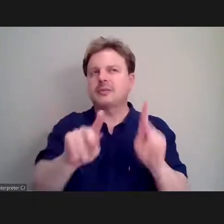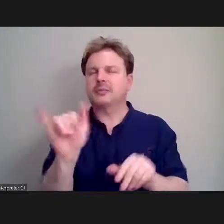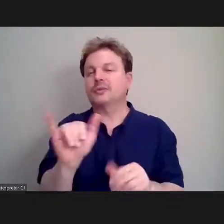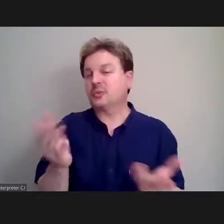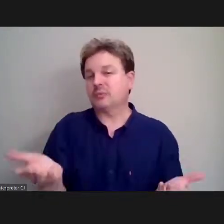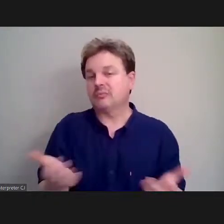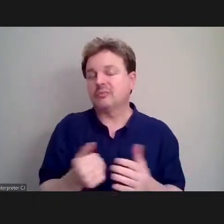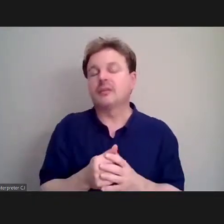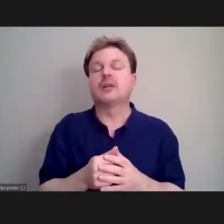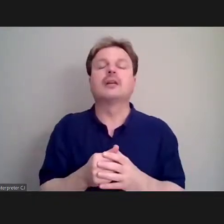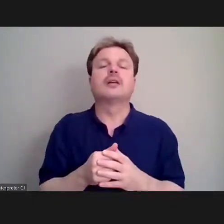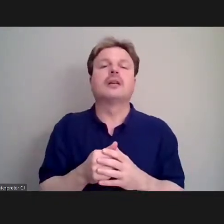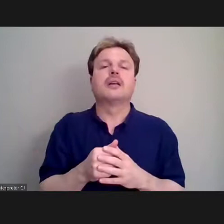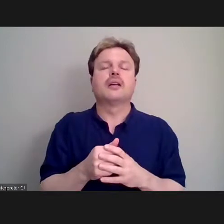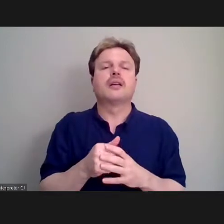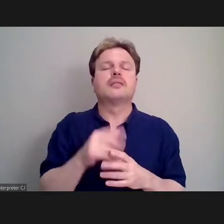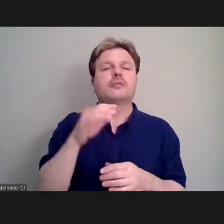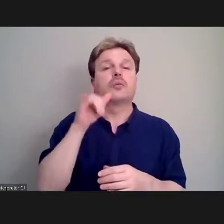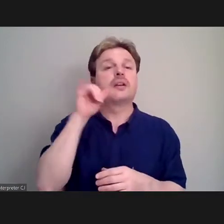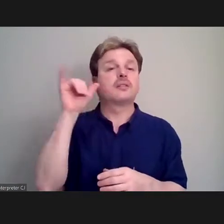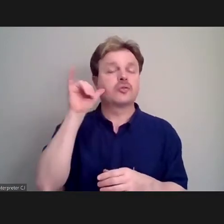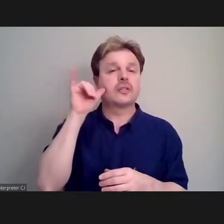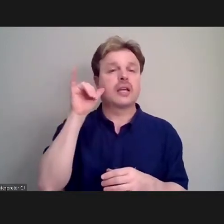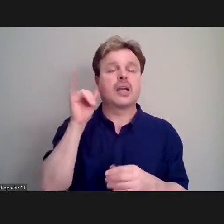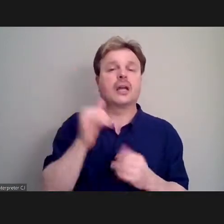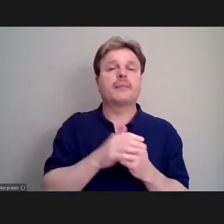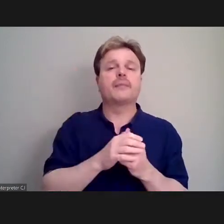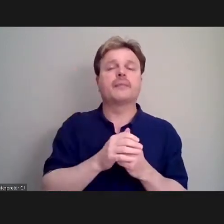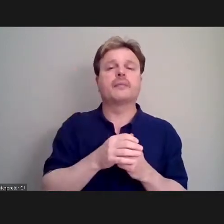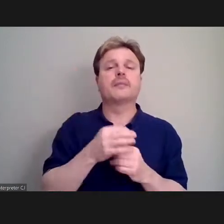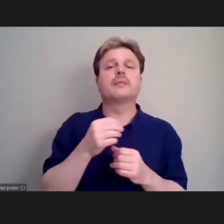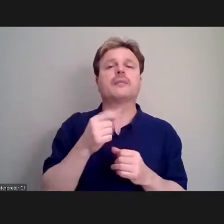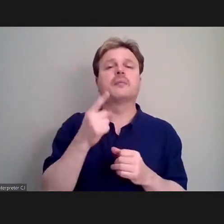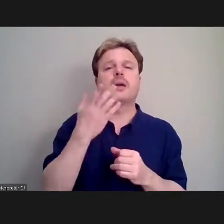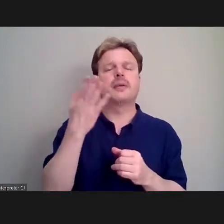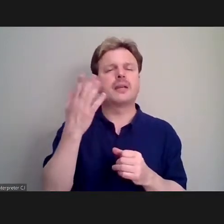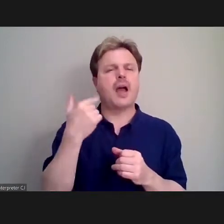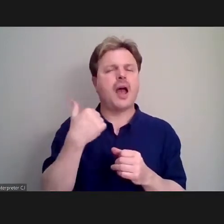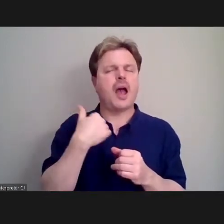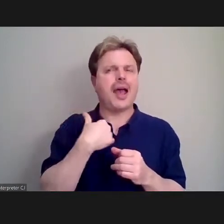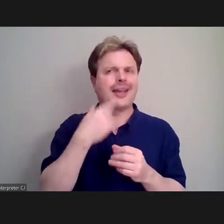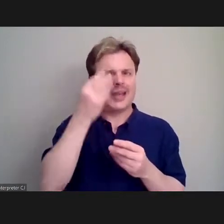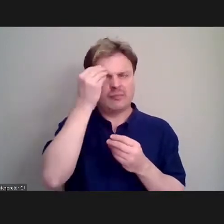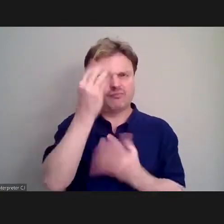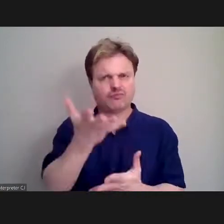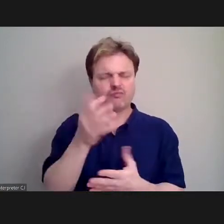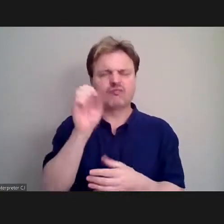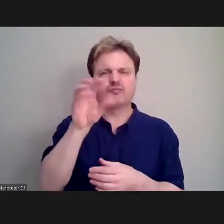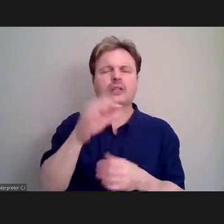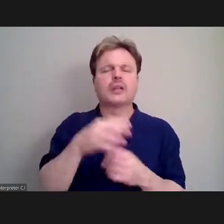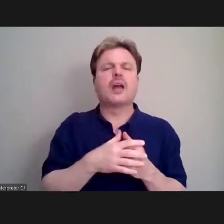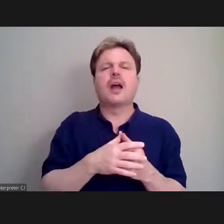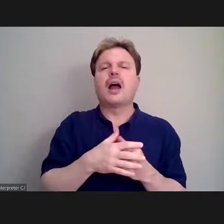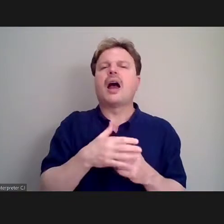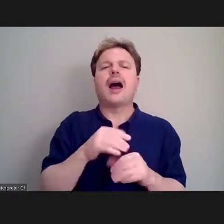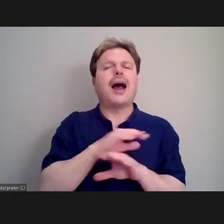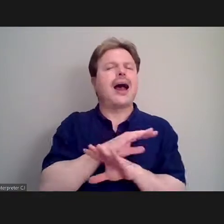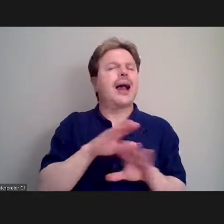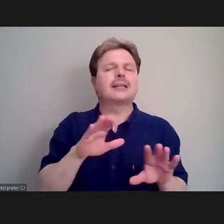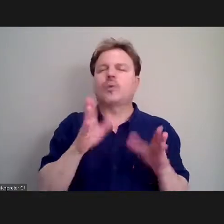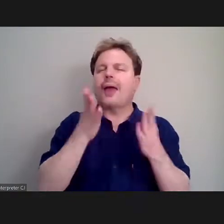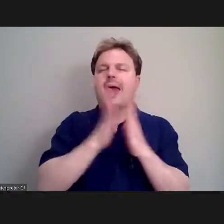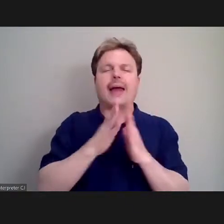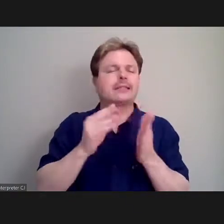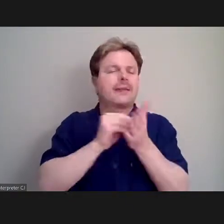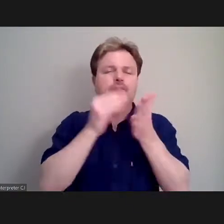So yesterday, one of the things I may have mentioned is that I don't ask my students